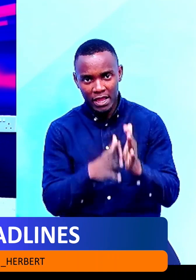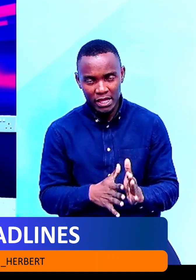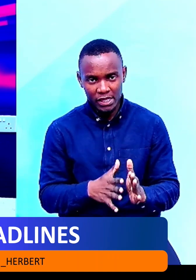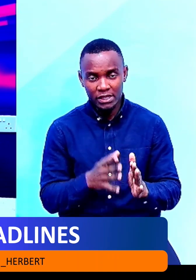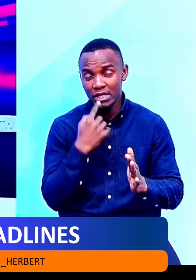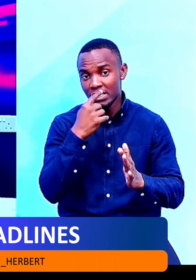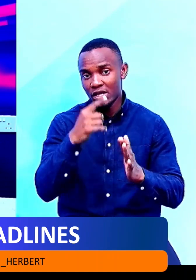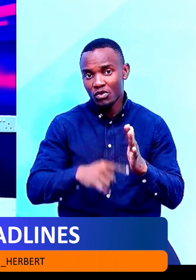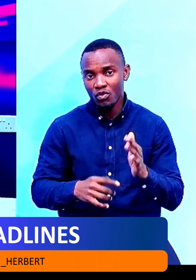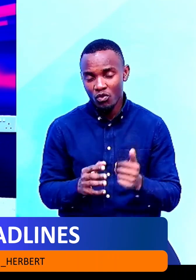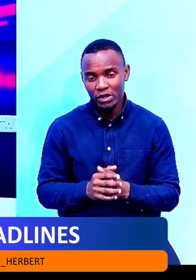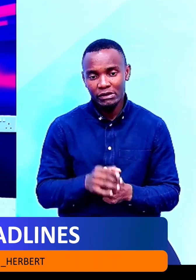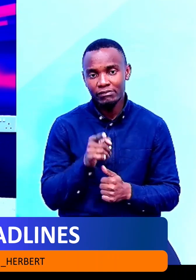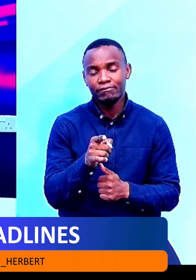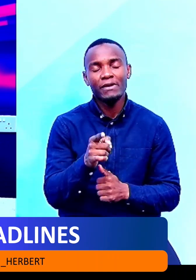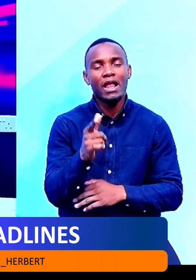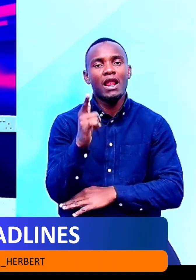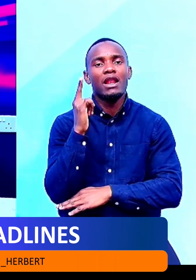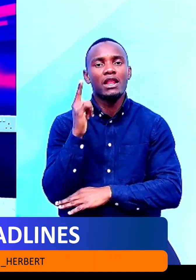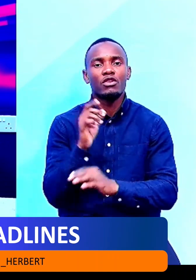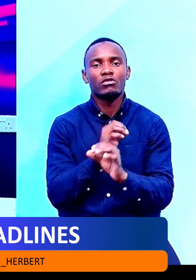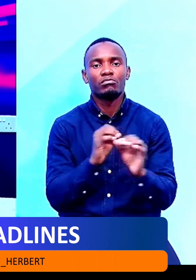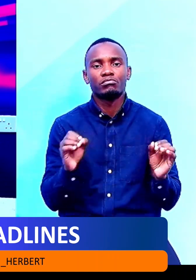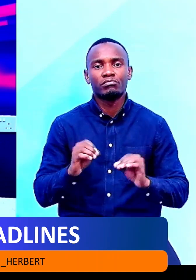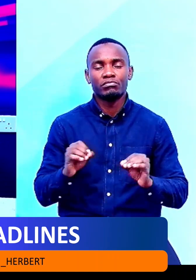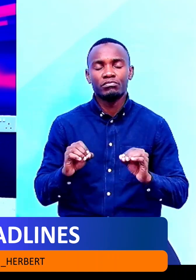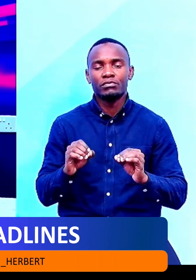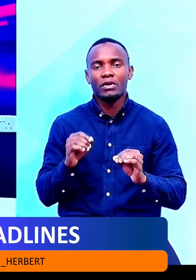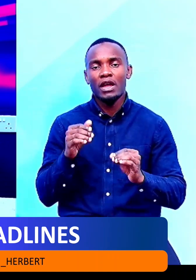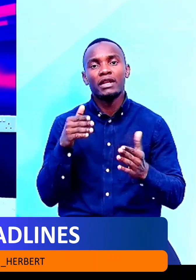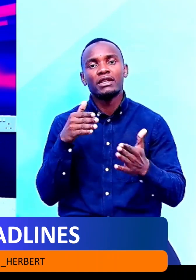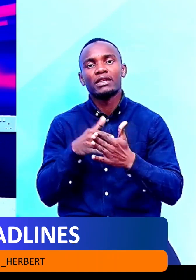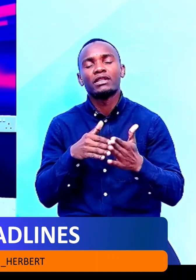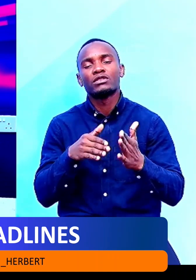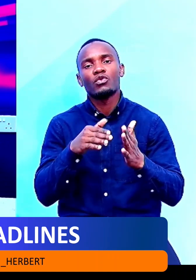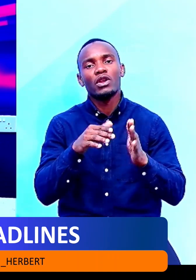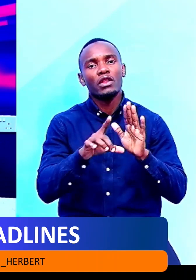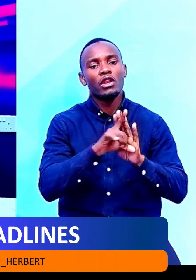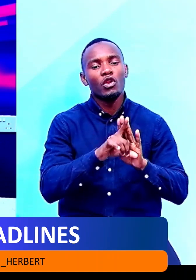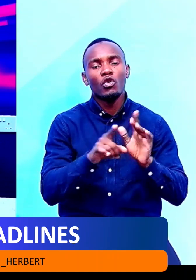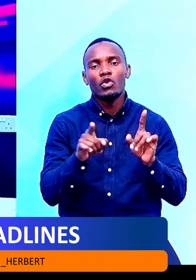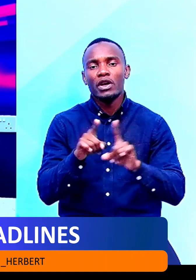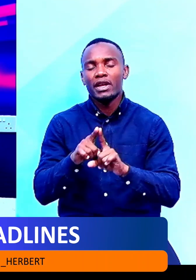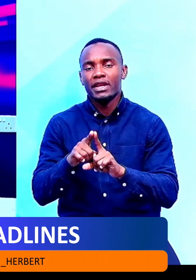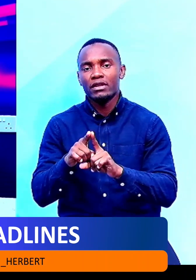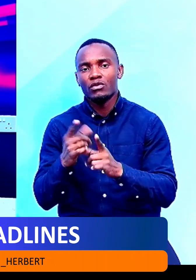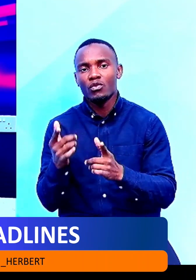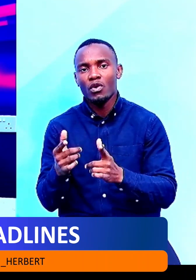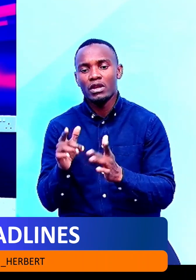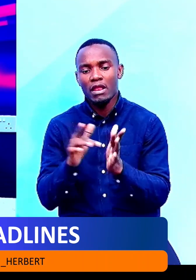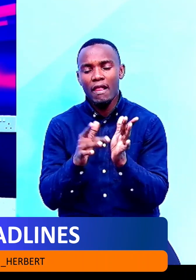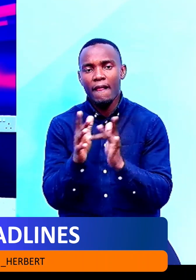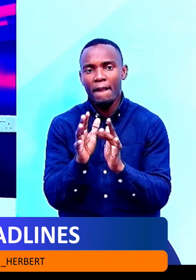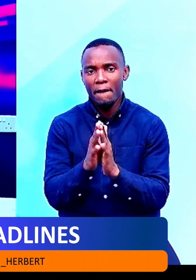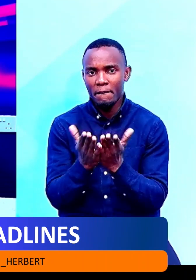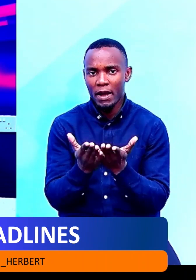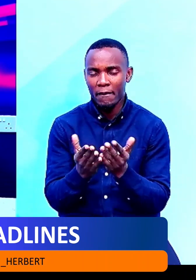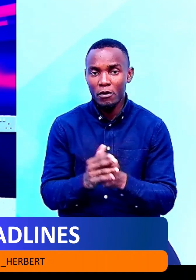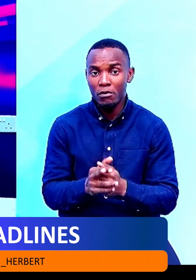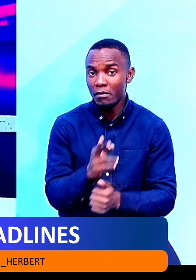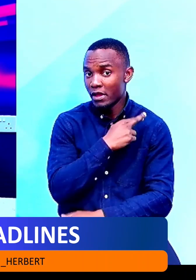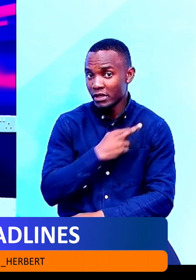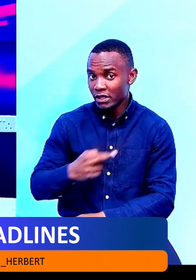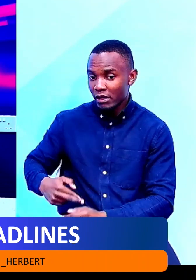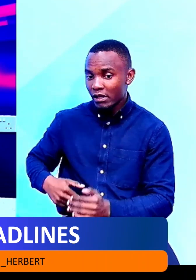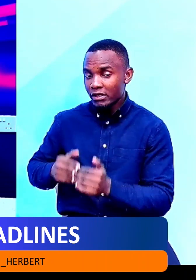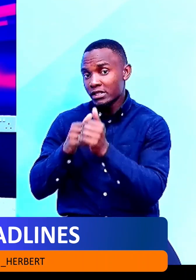terming them as illegal and against both the law and scripture. Now, the clergy are now asking the president to